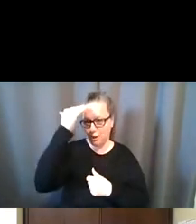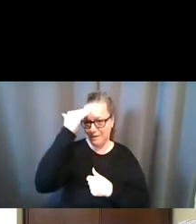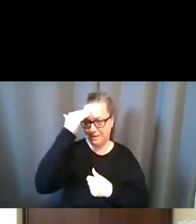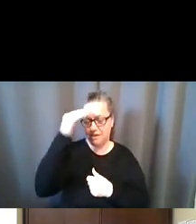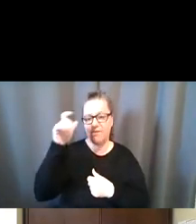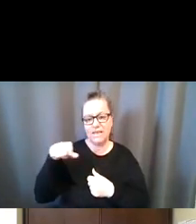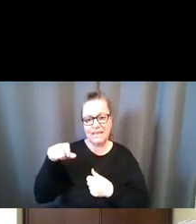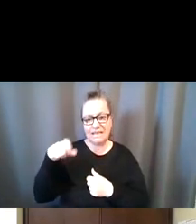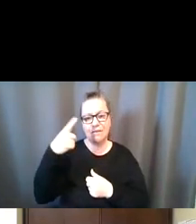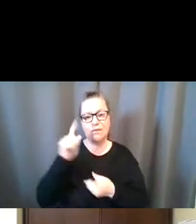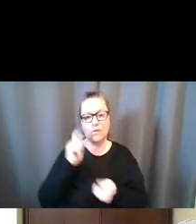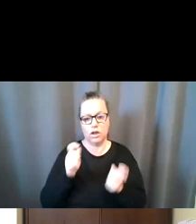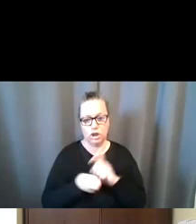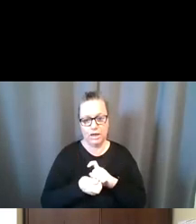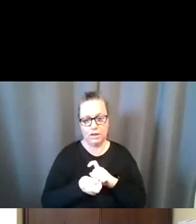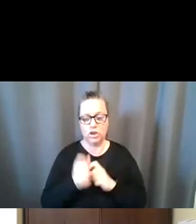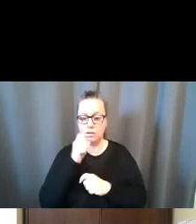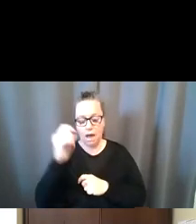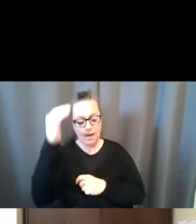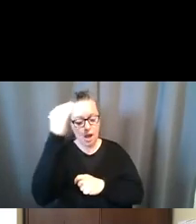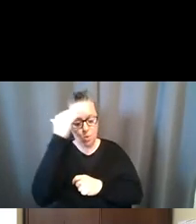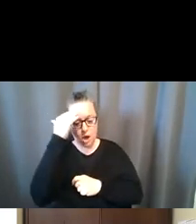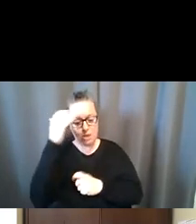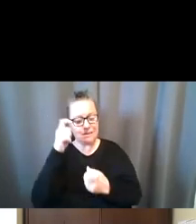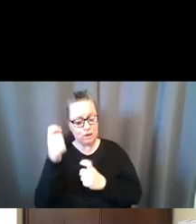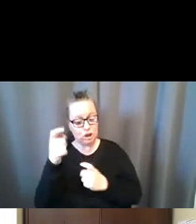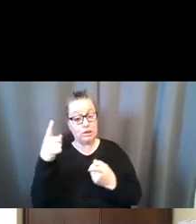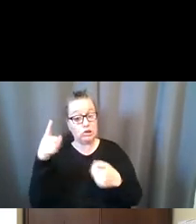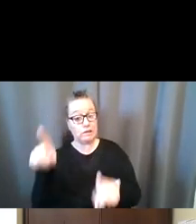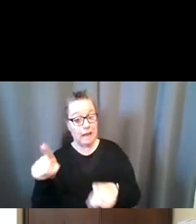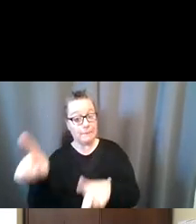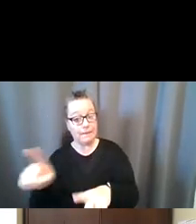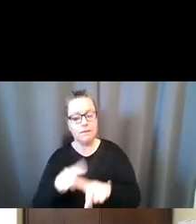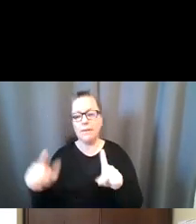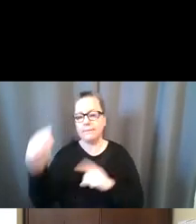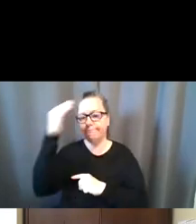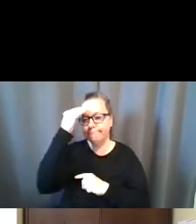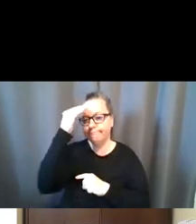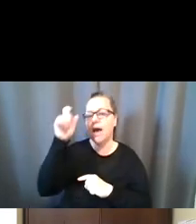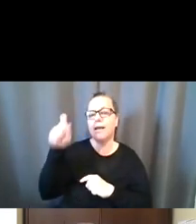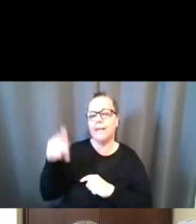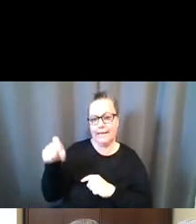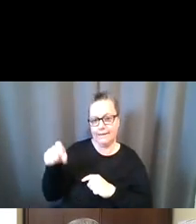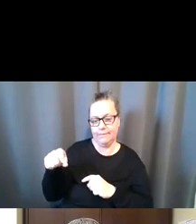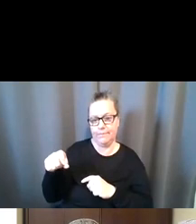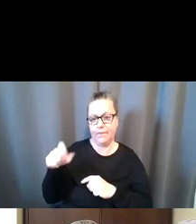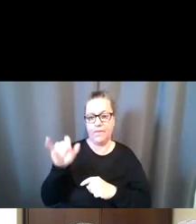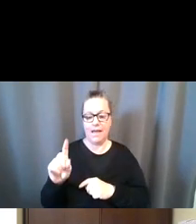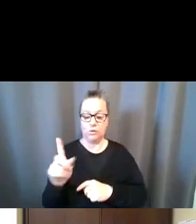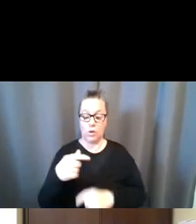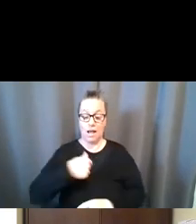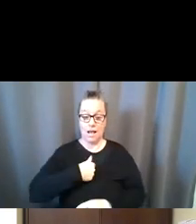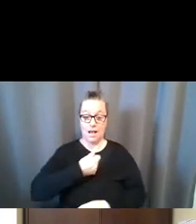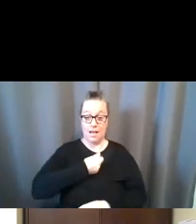change. Not awareness that the change is happening, but awareness of the need for change. It's where I would